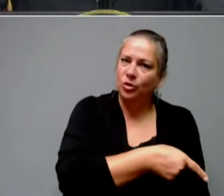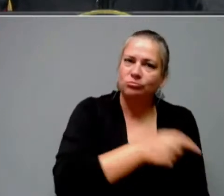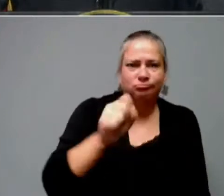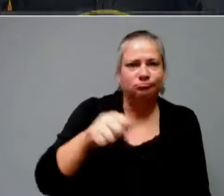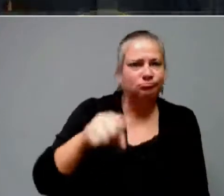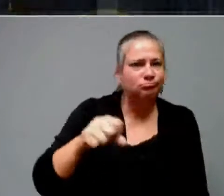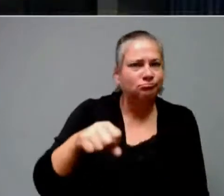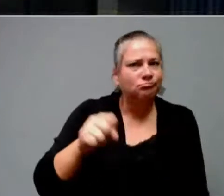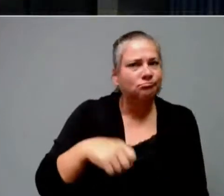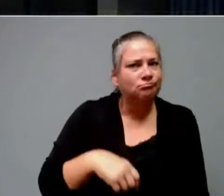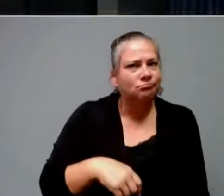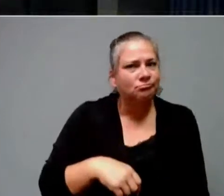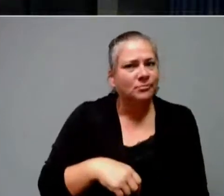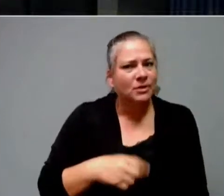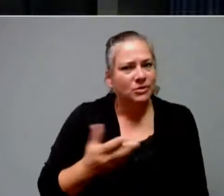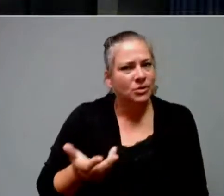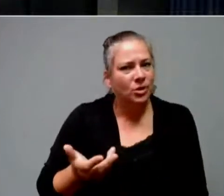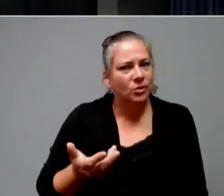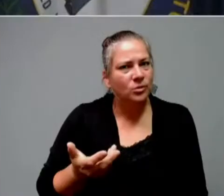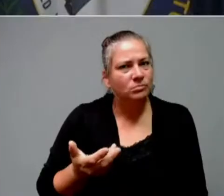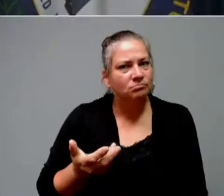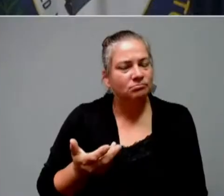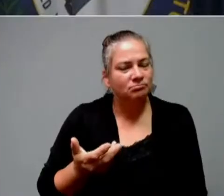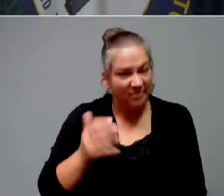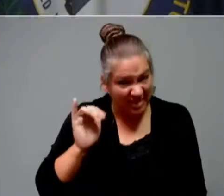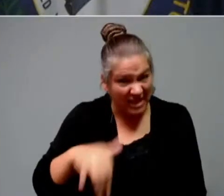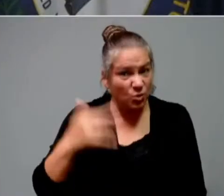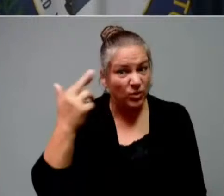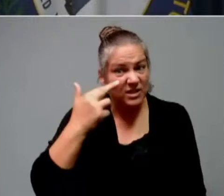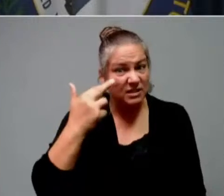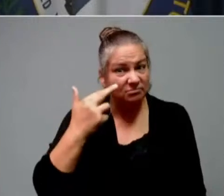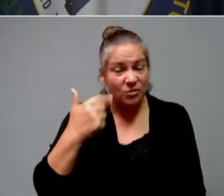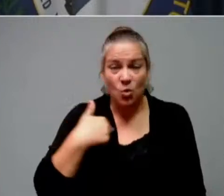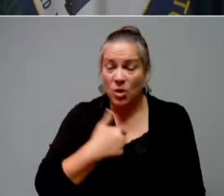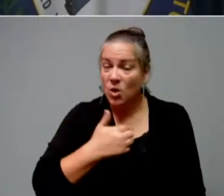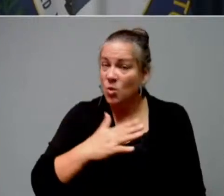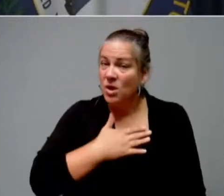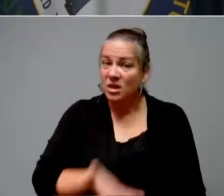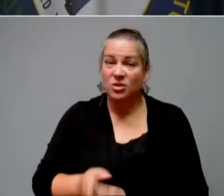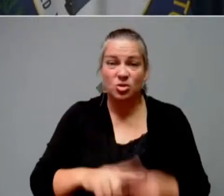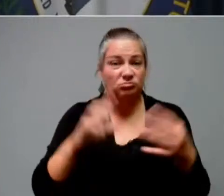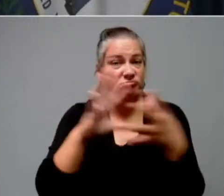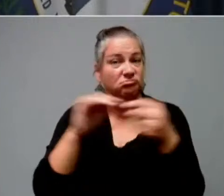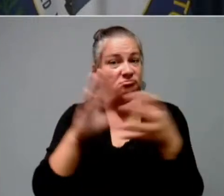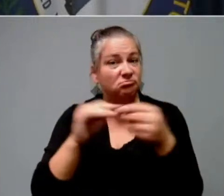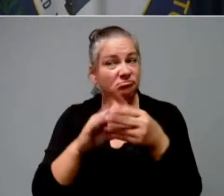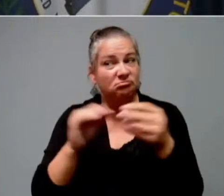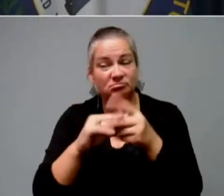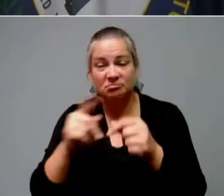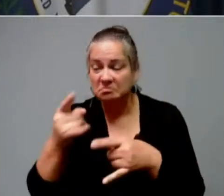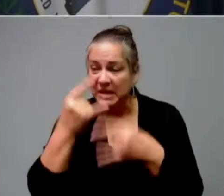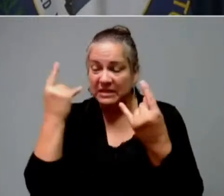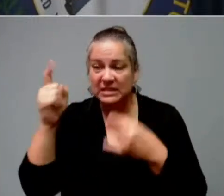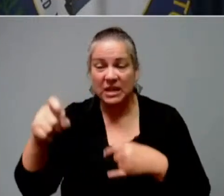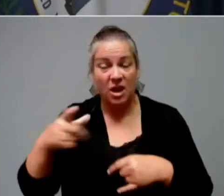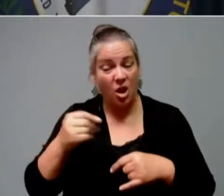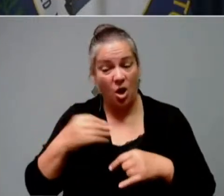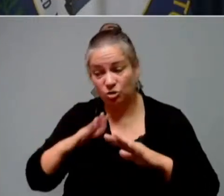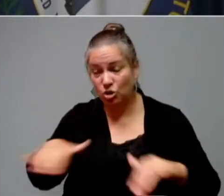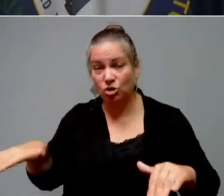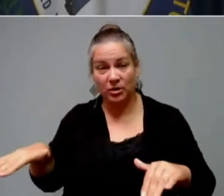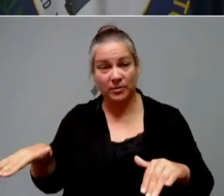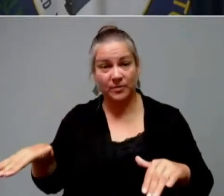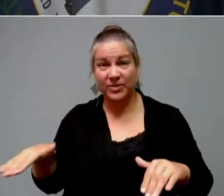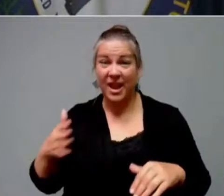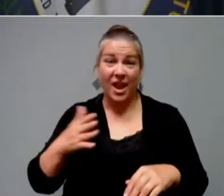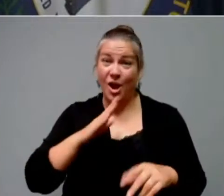why we're willing to make the hard decisions on masking and to talk to our kids about it, who don't mind at all. And she doesn't mind as long as his brother has